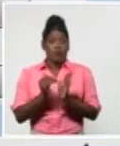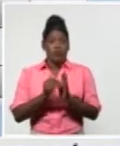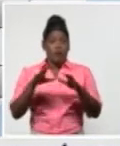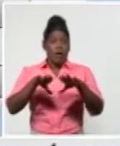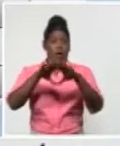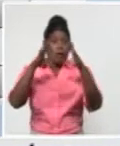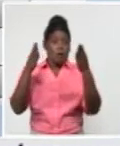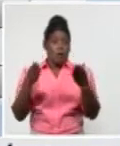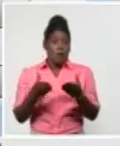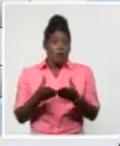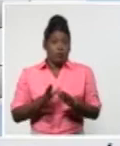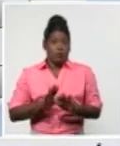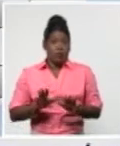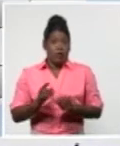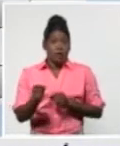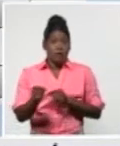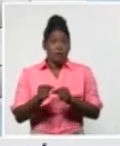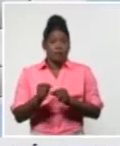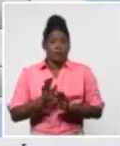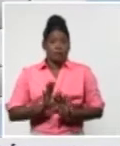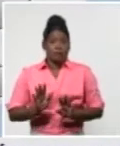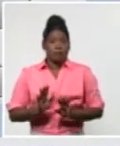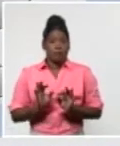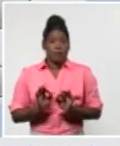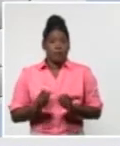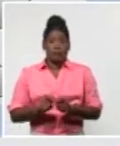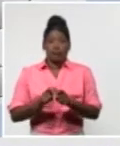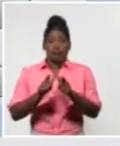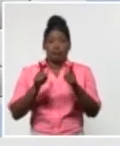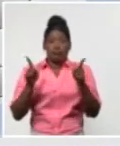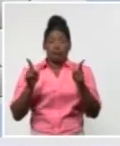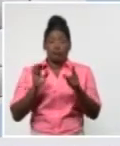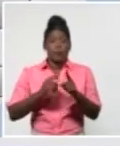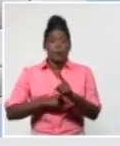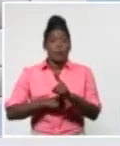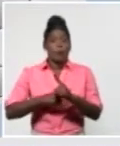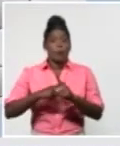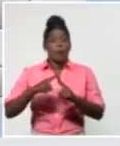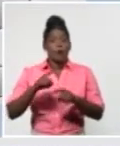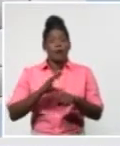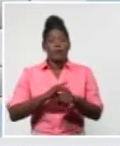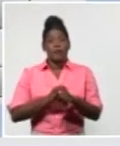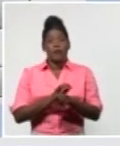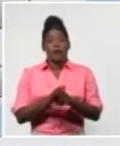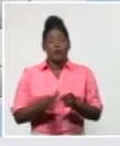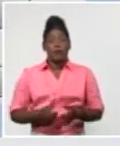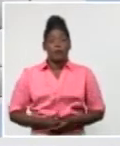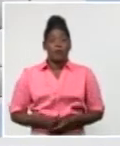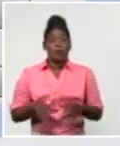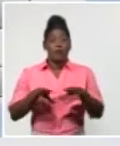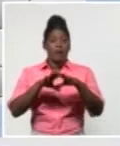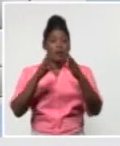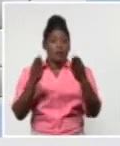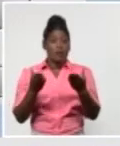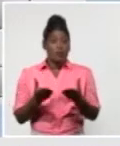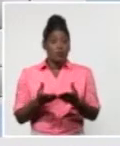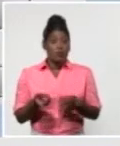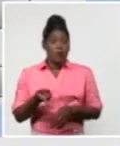is being reached at times in less than a week, regrettably. Yesterday,